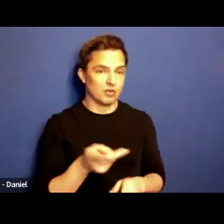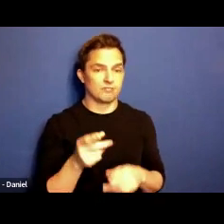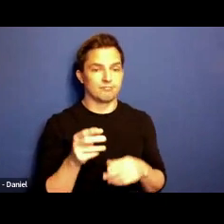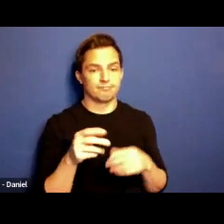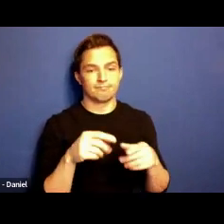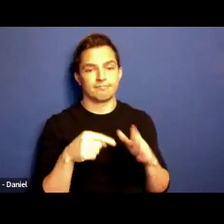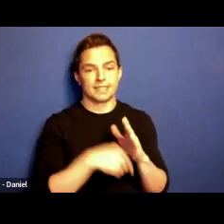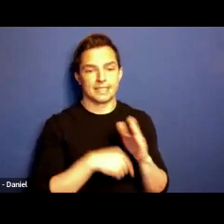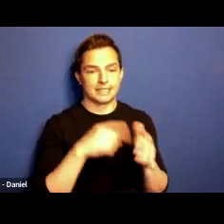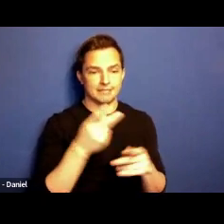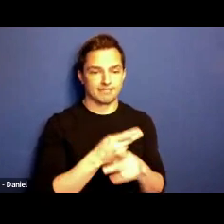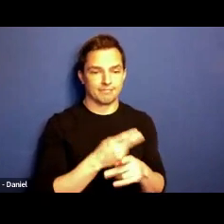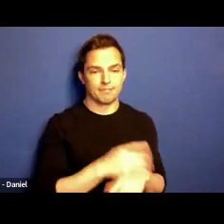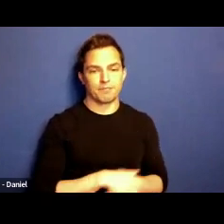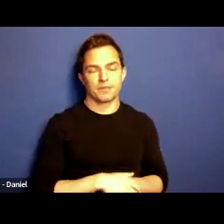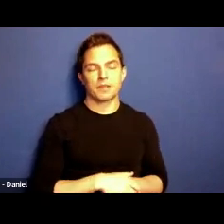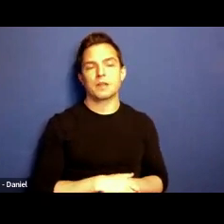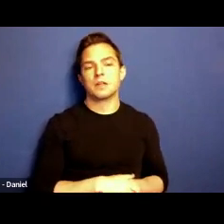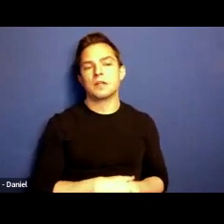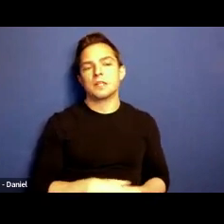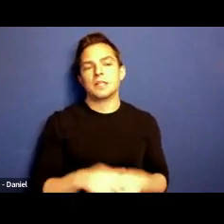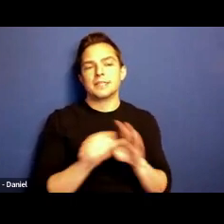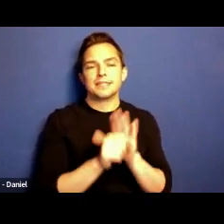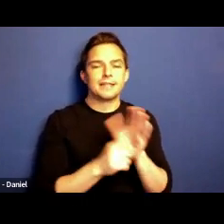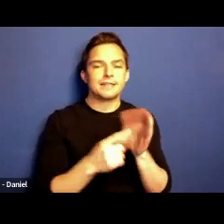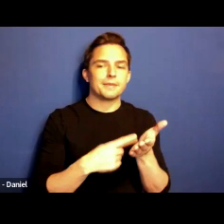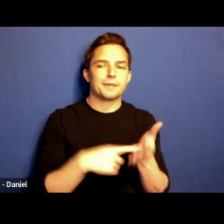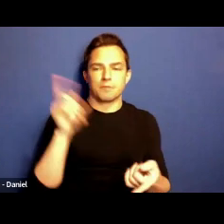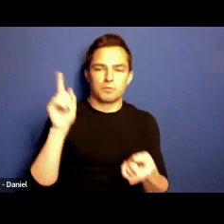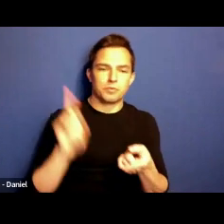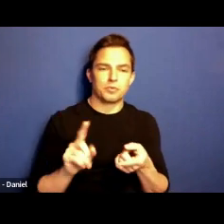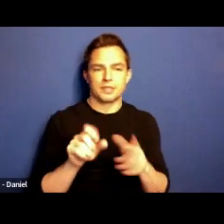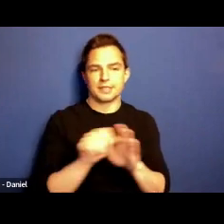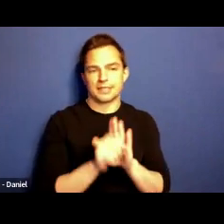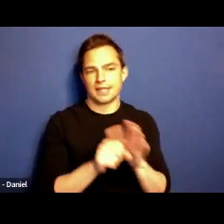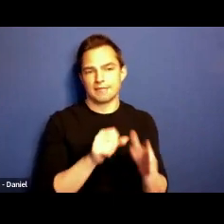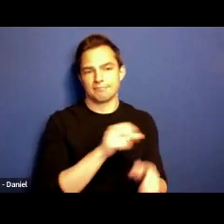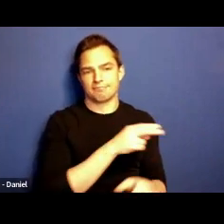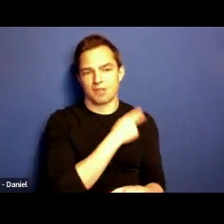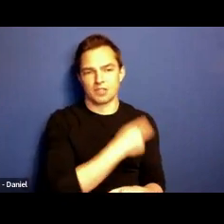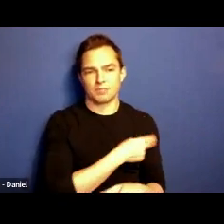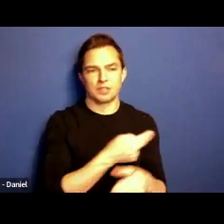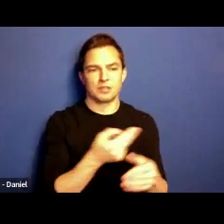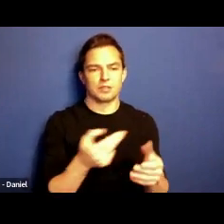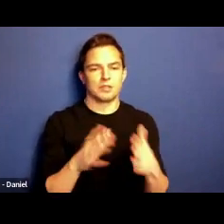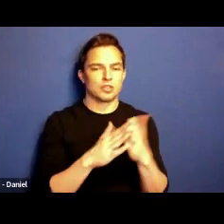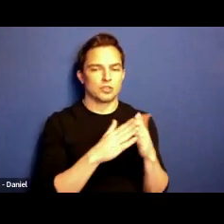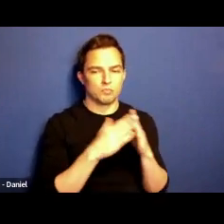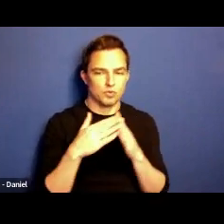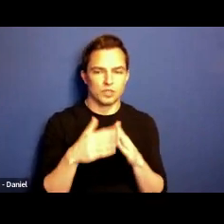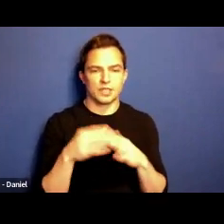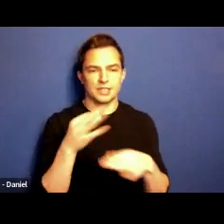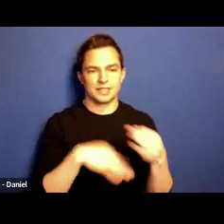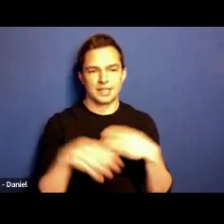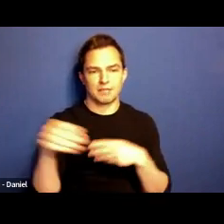I do want to point out, while the state were downsizing their state hospitals, that they increased community mental health services and expenditures by over